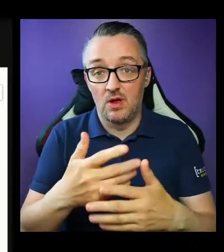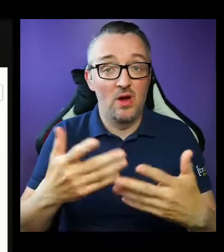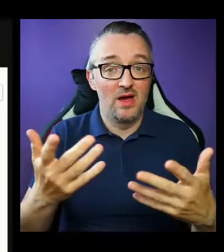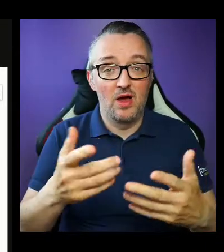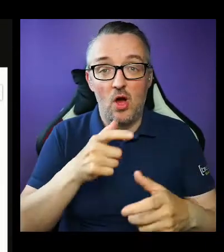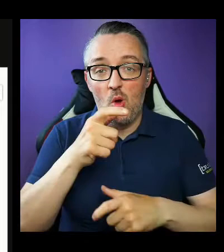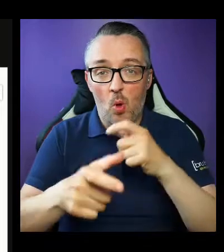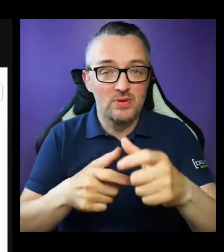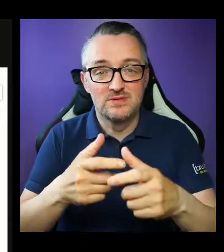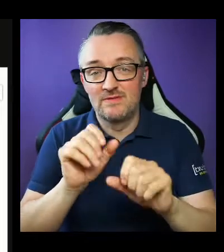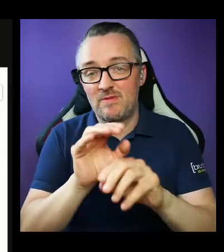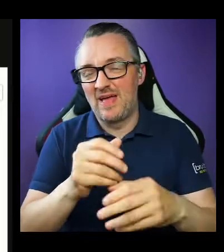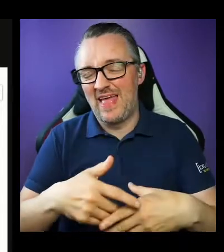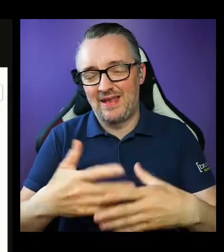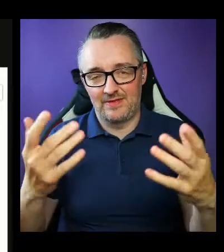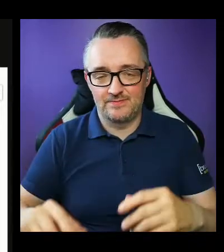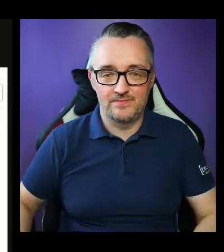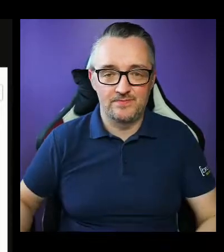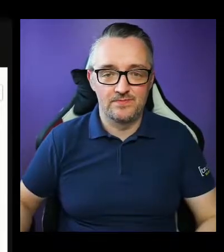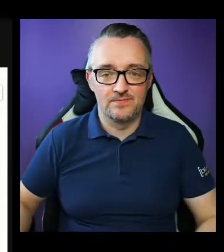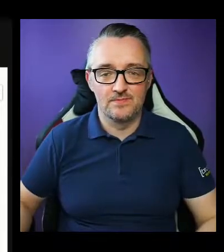or feedback or any of that stuff.